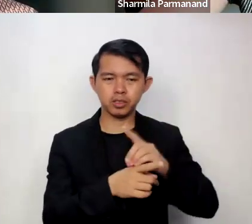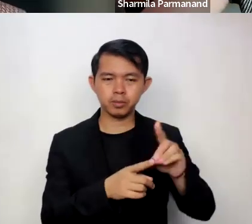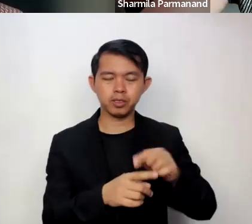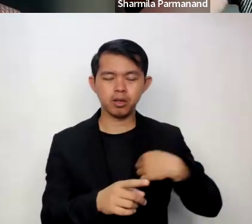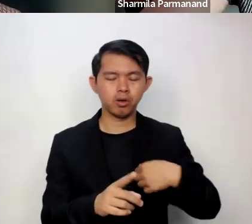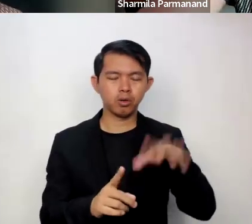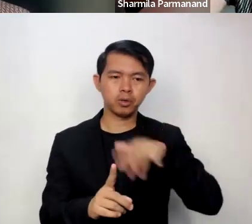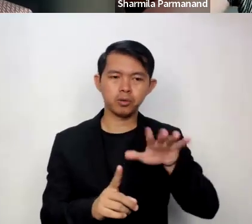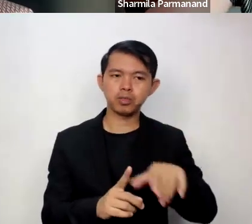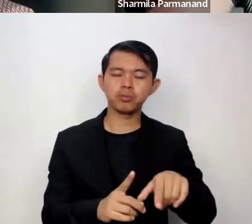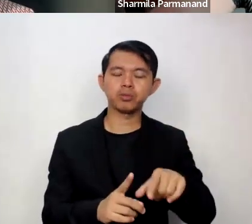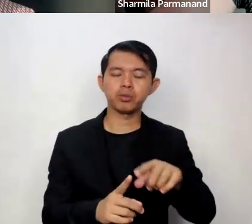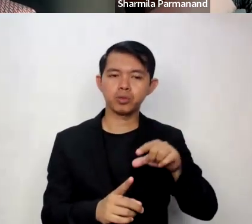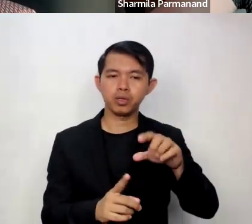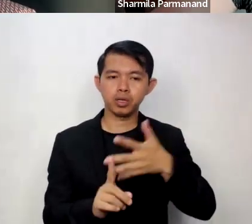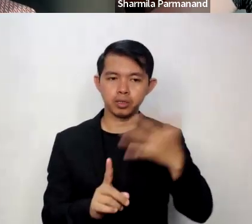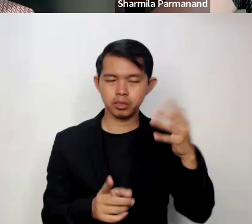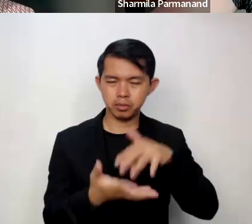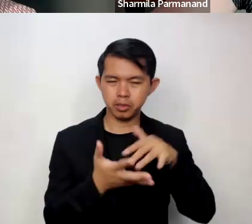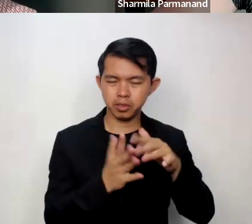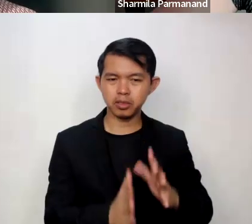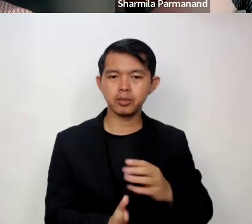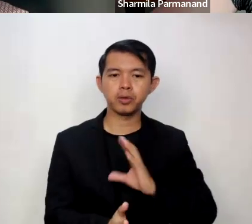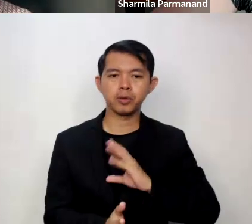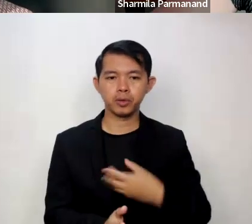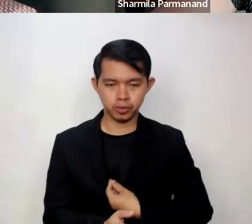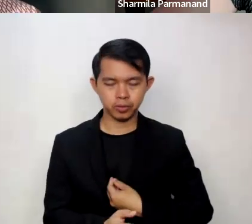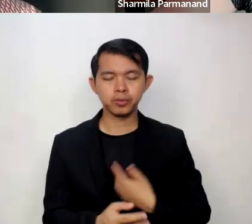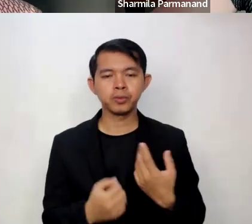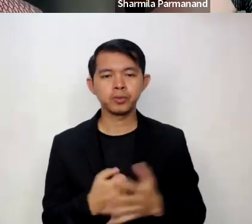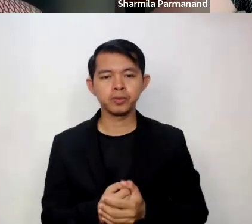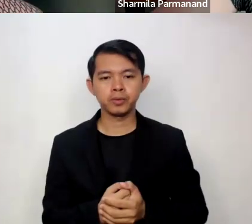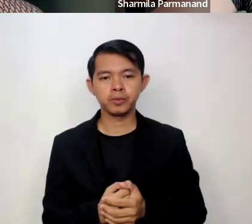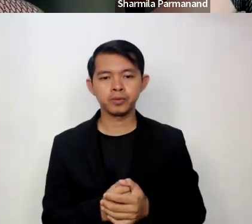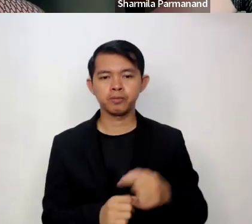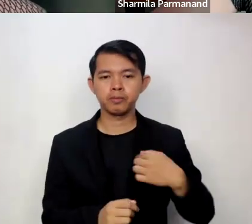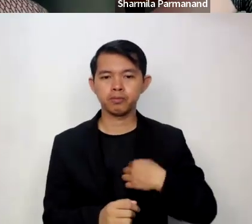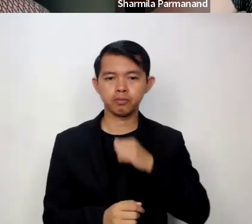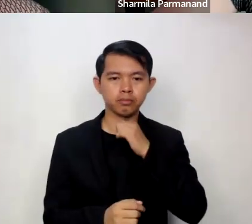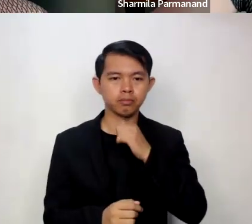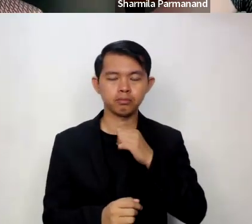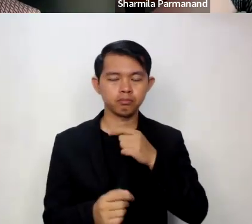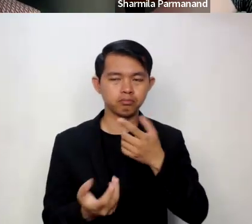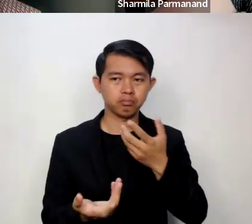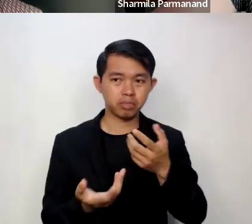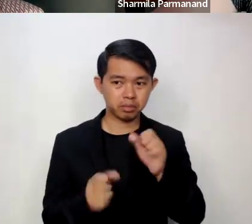quite queered. That is to say, questioning the topic's rigor and unbelong. No? Ibig sabihin, questioning its